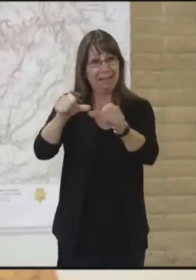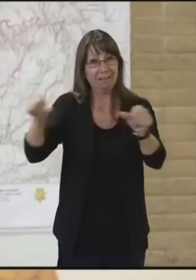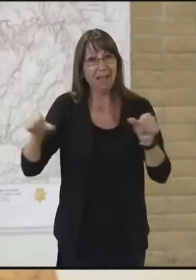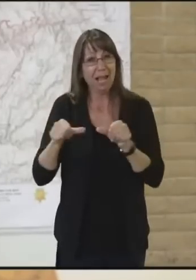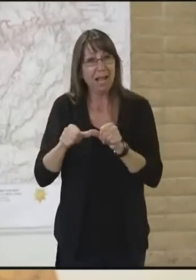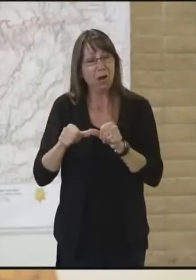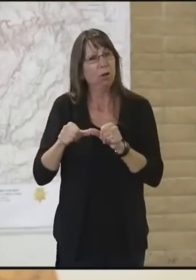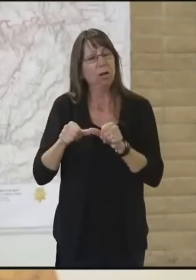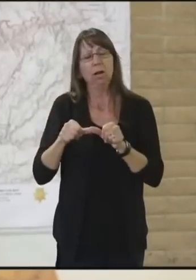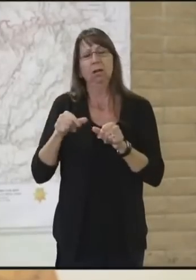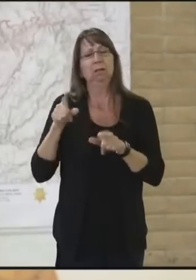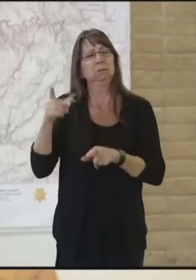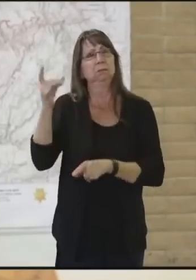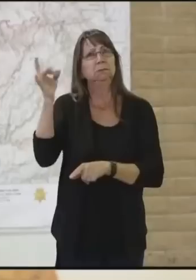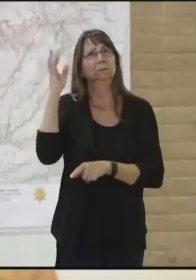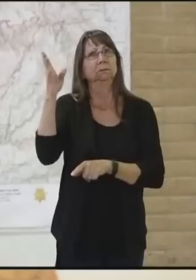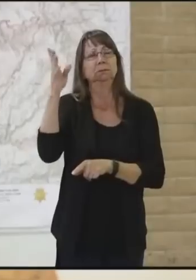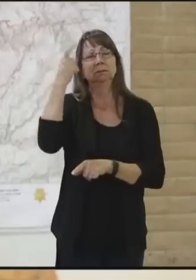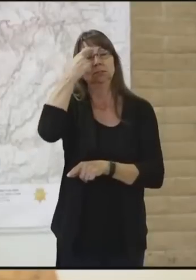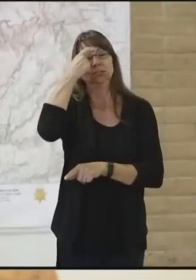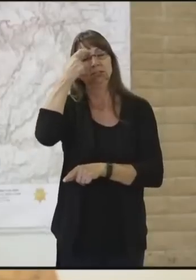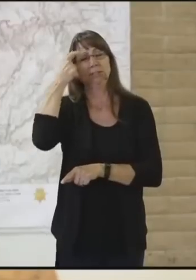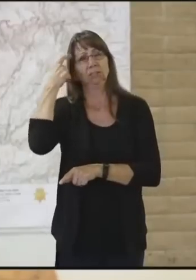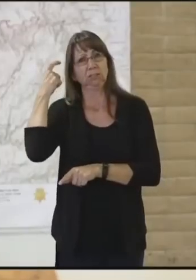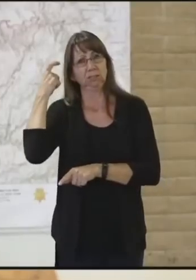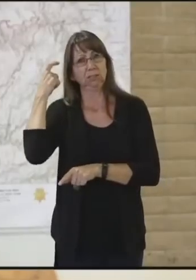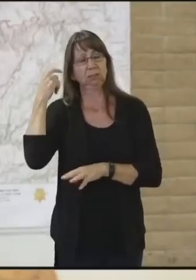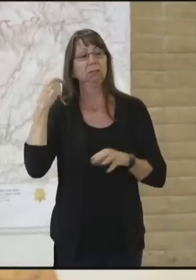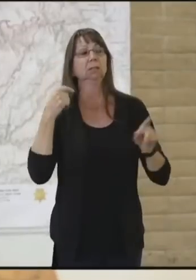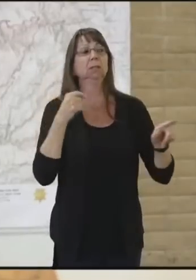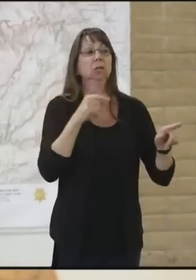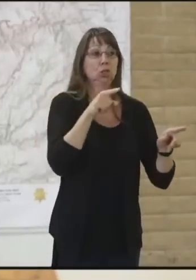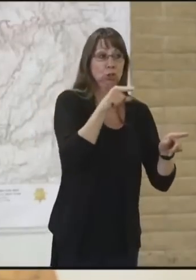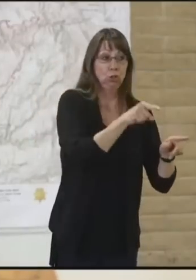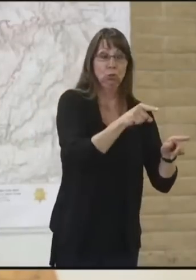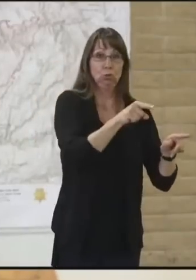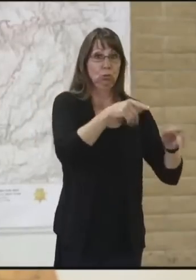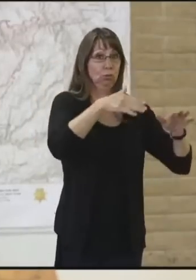little patience while we attend to those that need it the most.